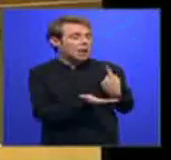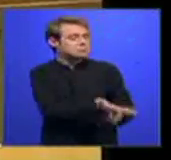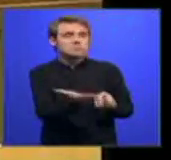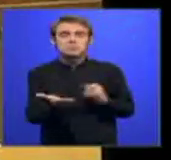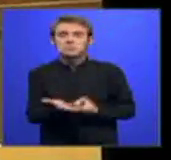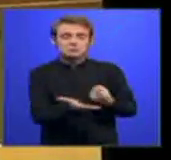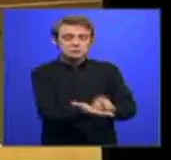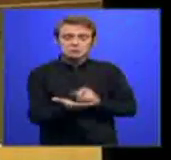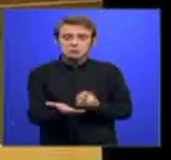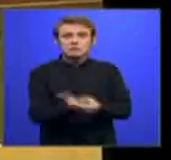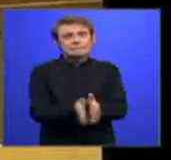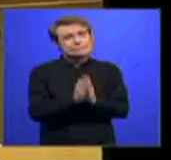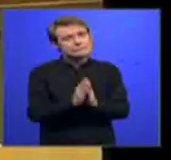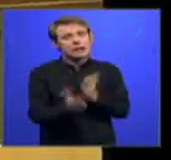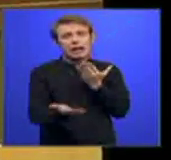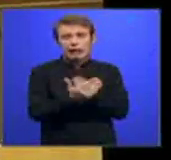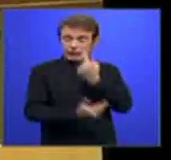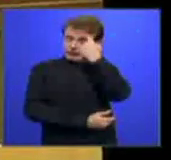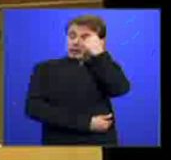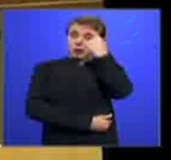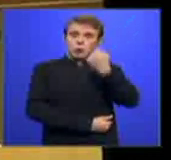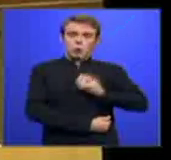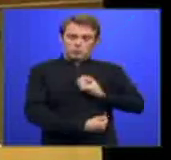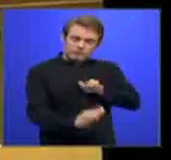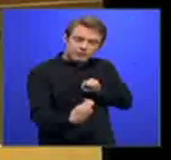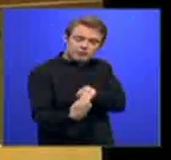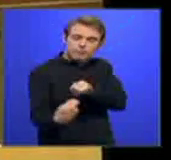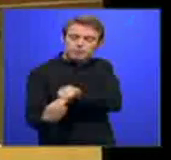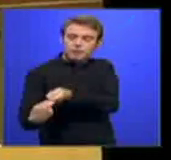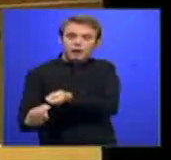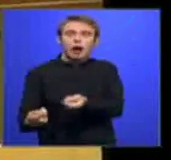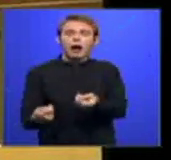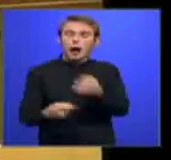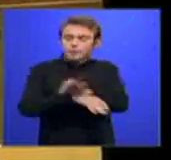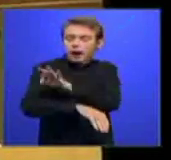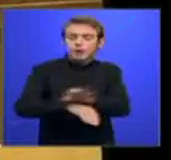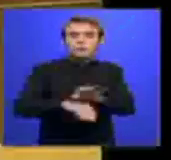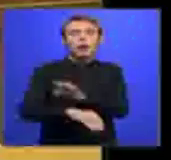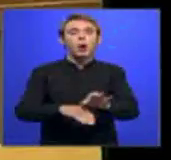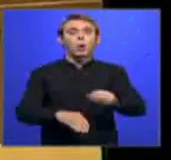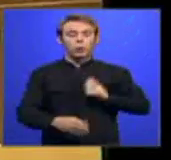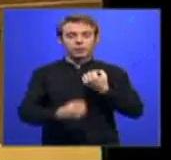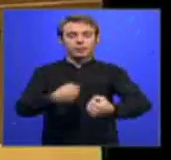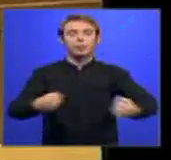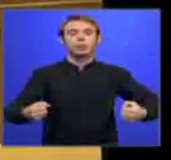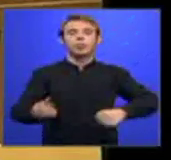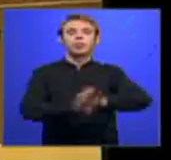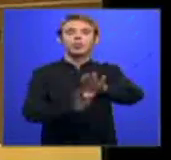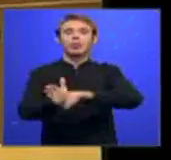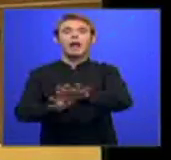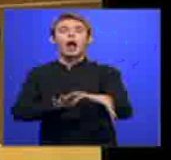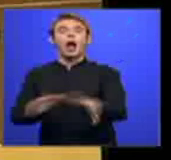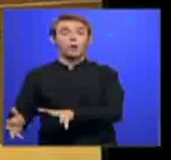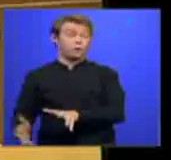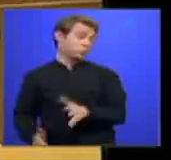that discussions have been concluded and that agreement has been